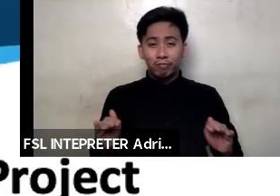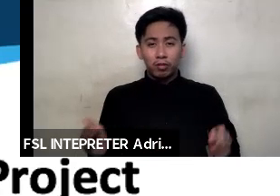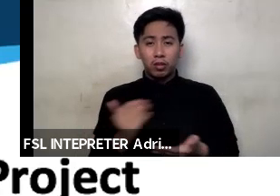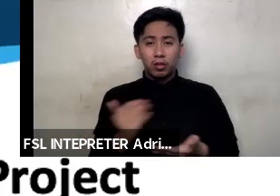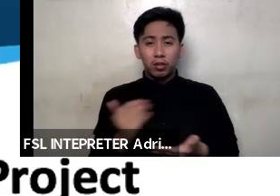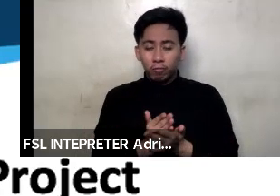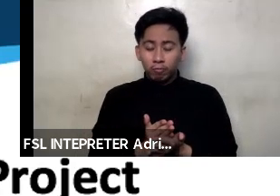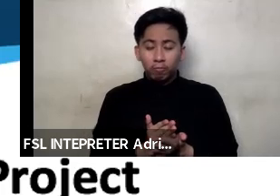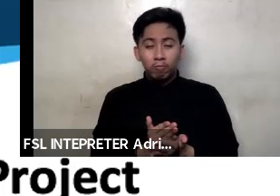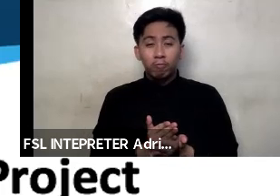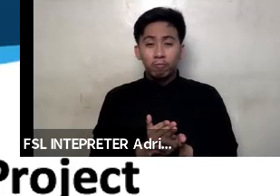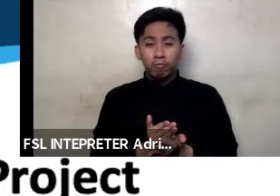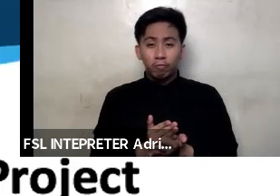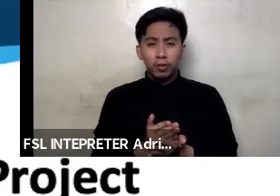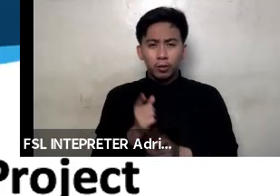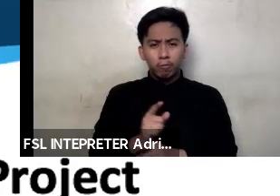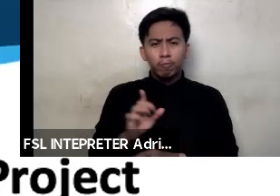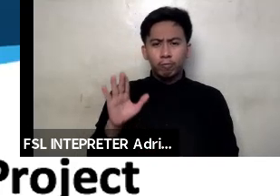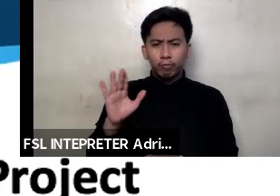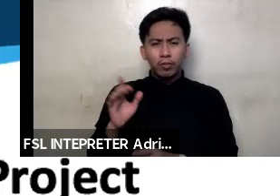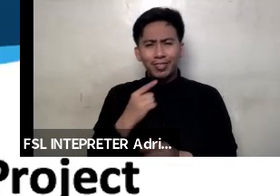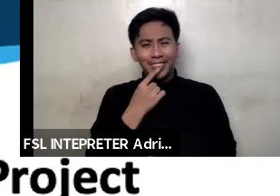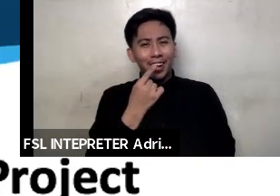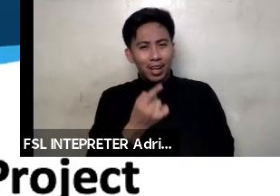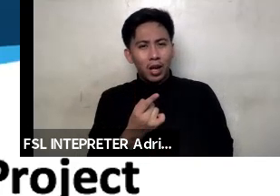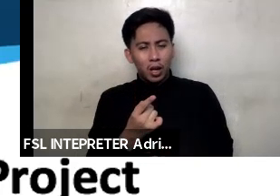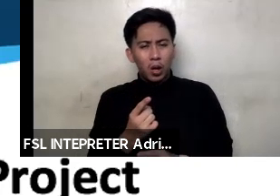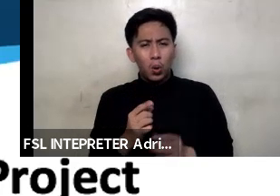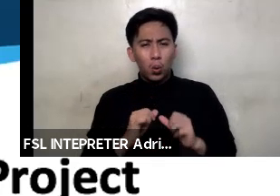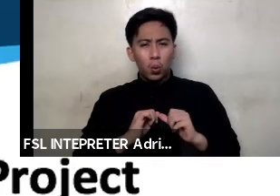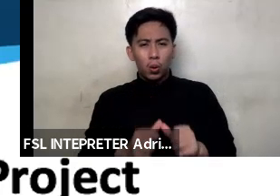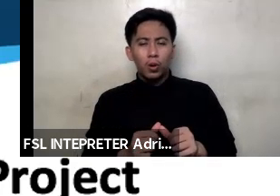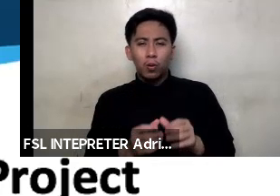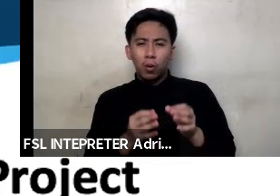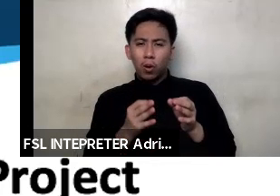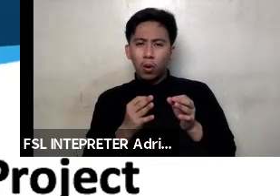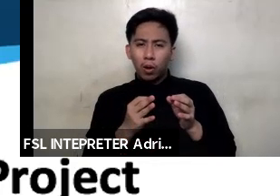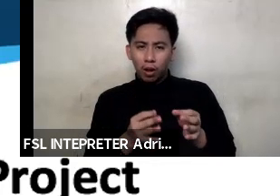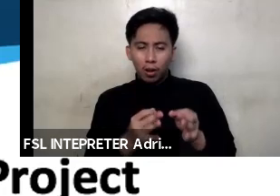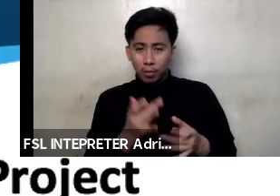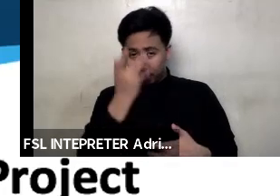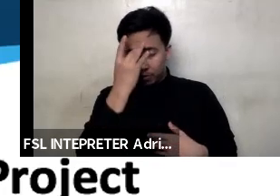and mom children. Nangako na silang tatapusin paggamot sa mga bata.